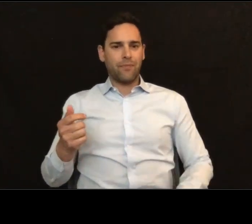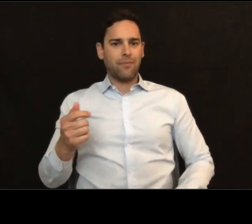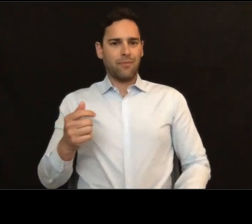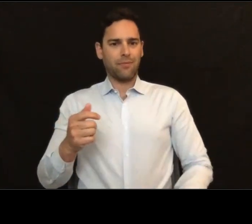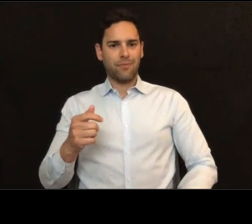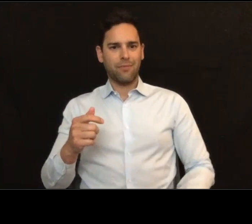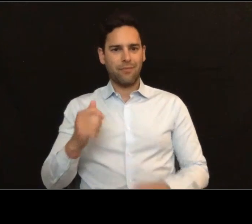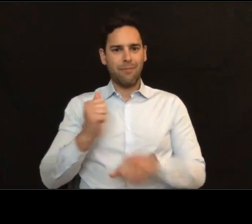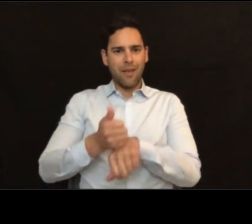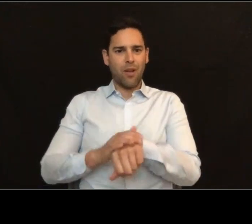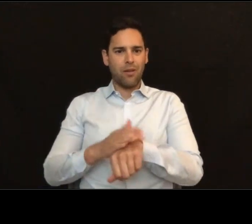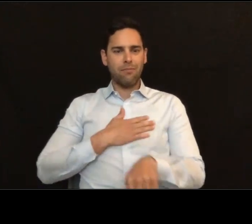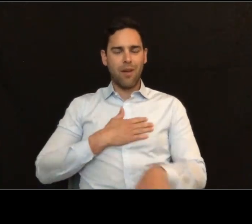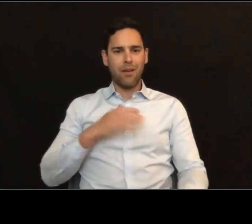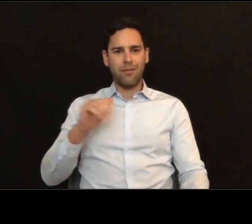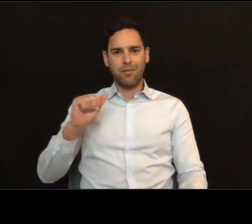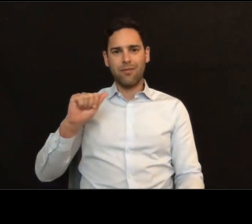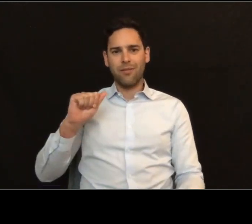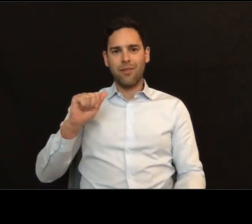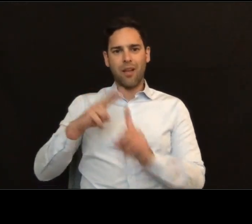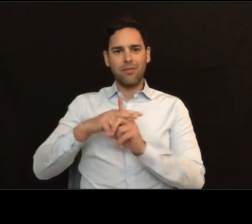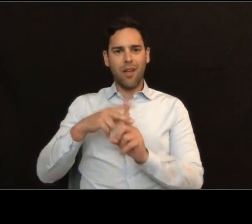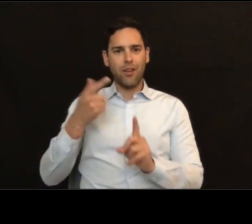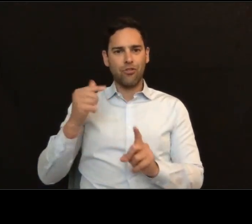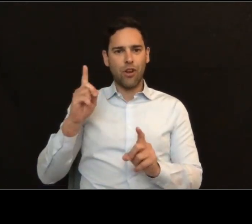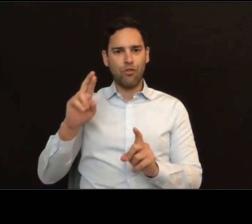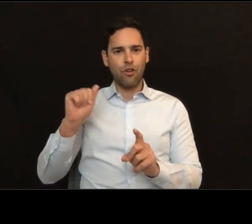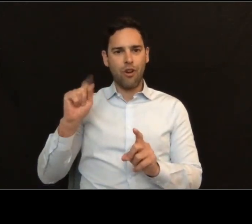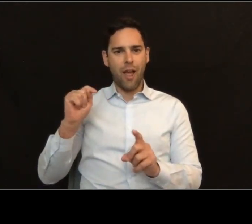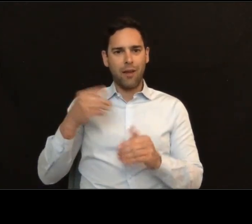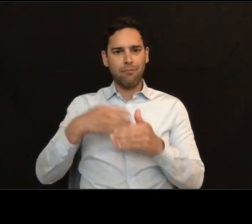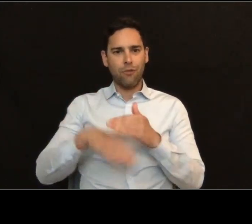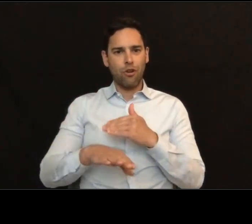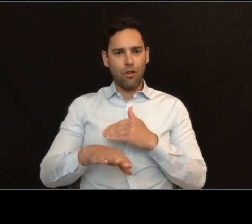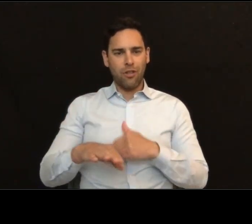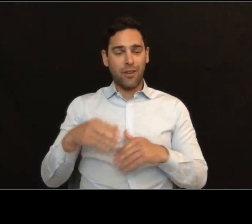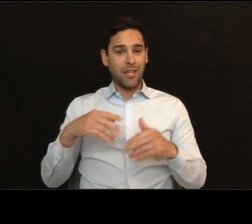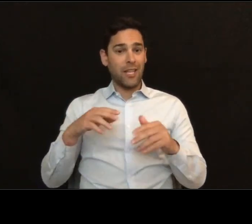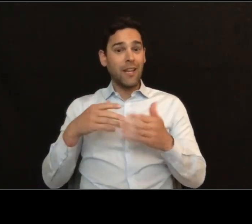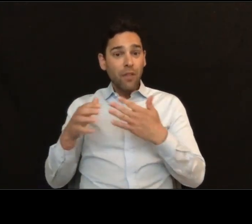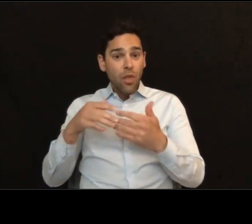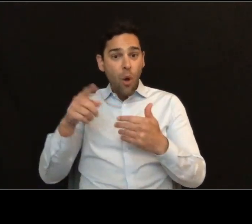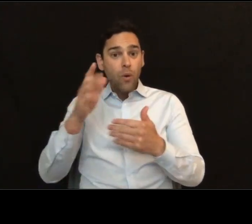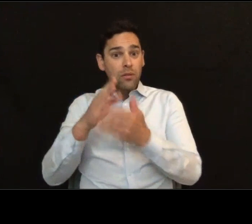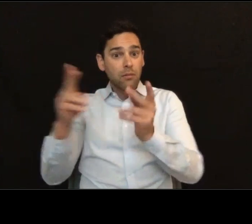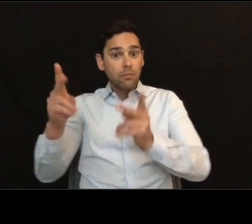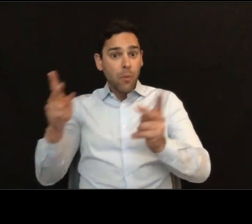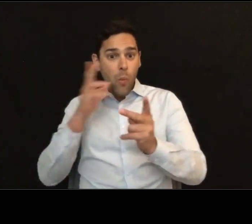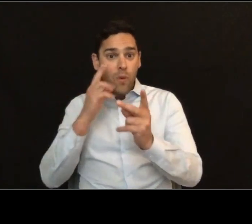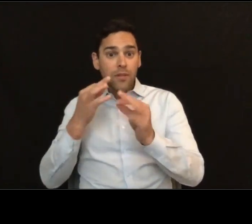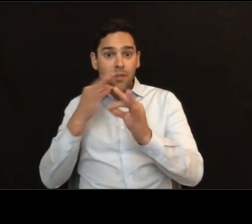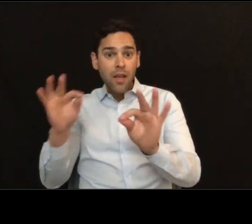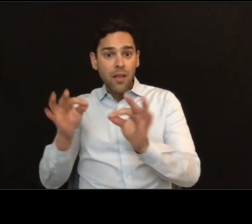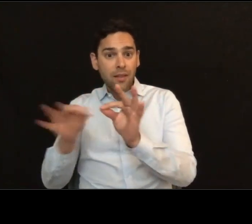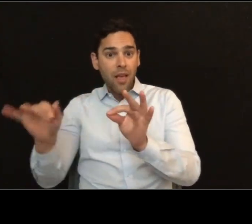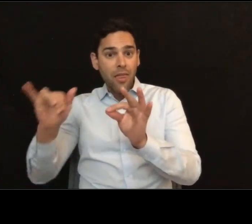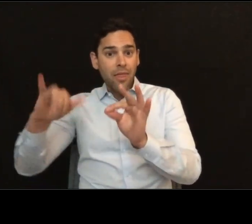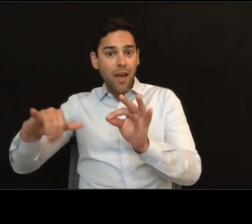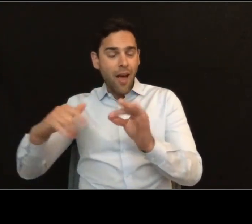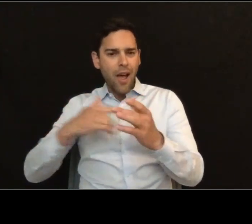birth. Even though that's what people would use anyway, if I didn't, I still felt different somehow. Is dealing with this just part of being trans